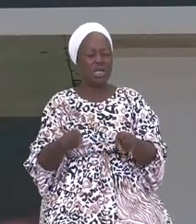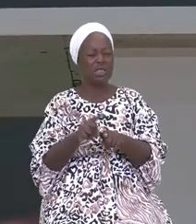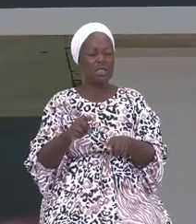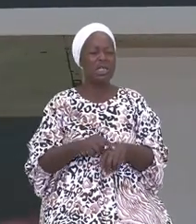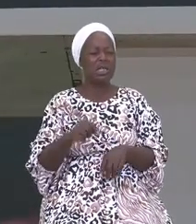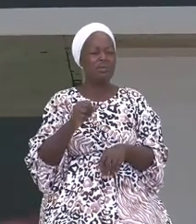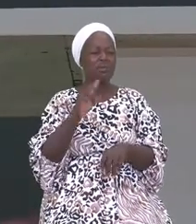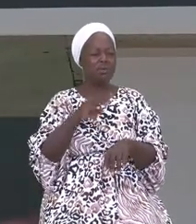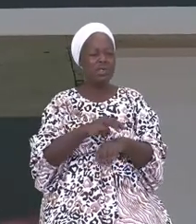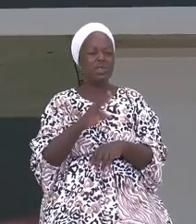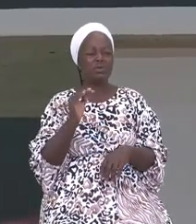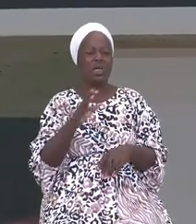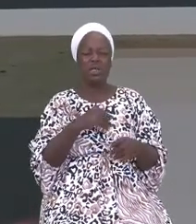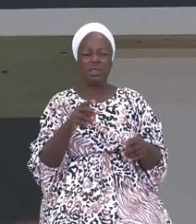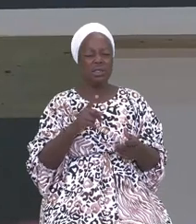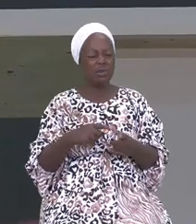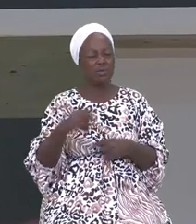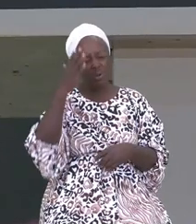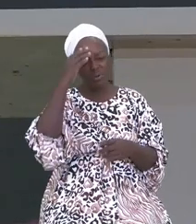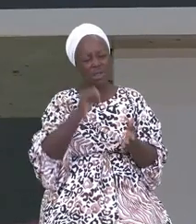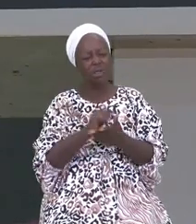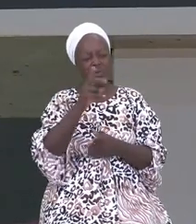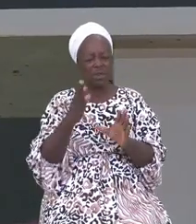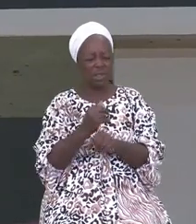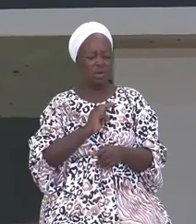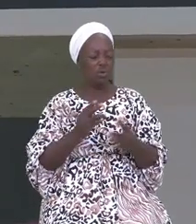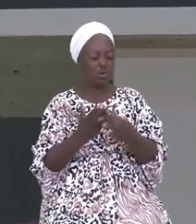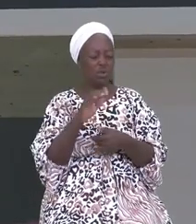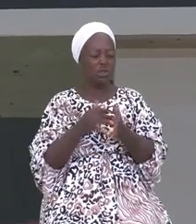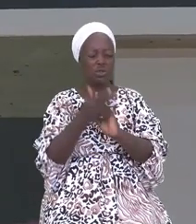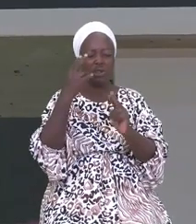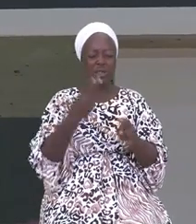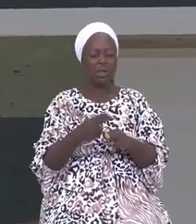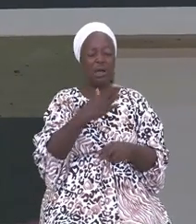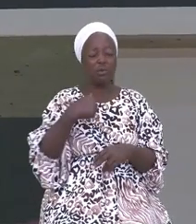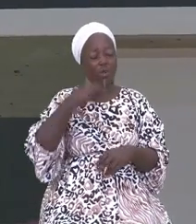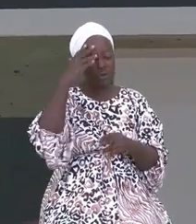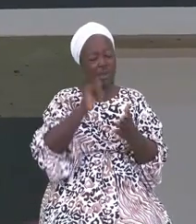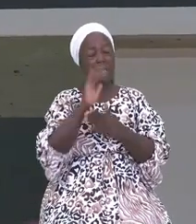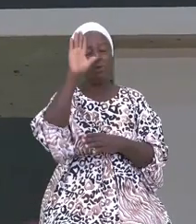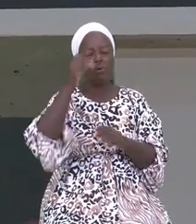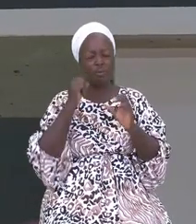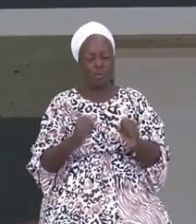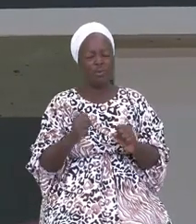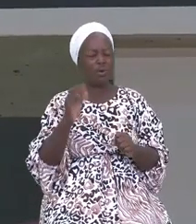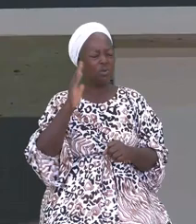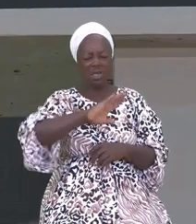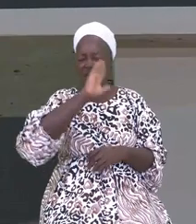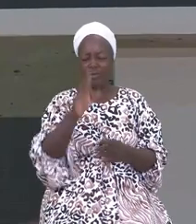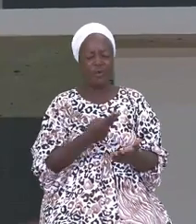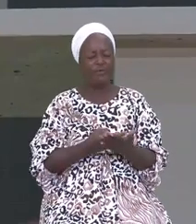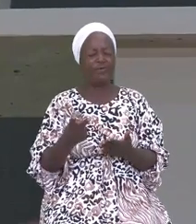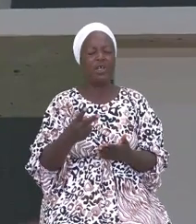we know you'll take us through. Amen. And we know that your power will never fail.